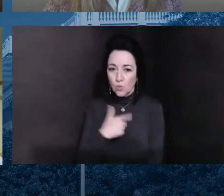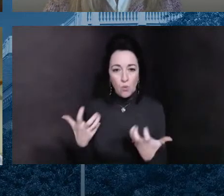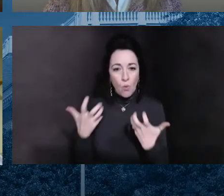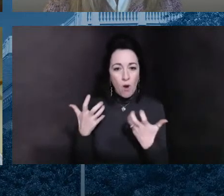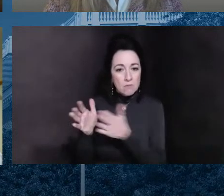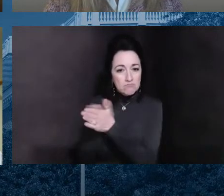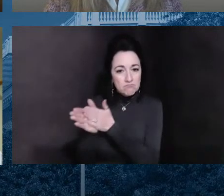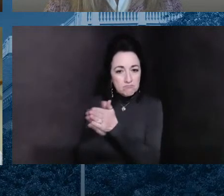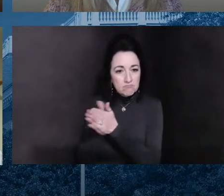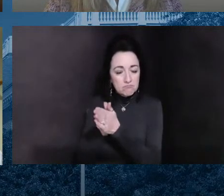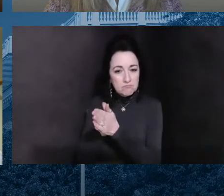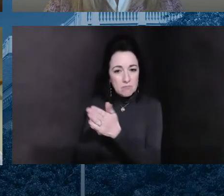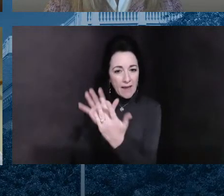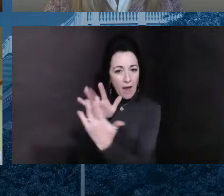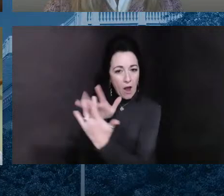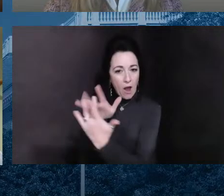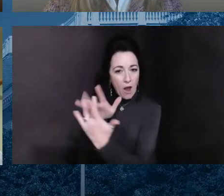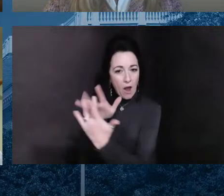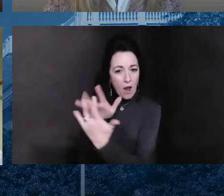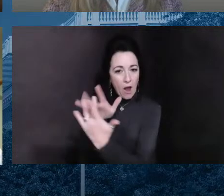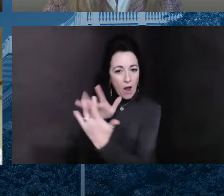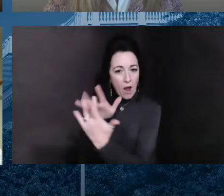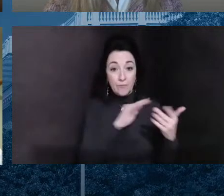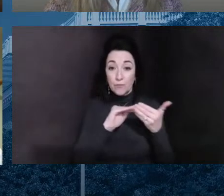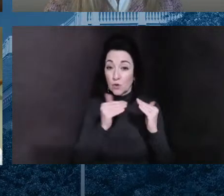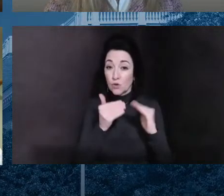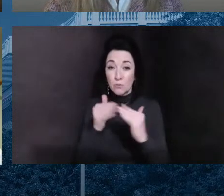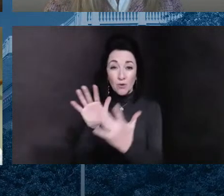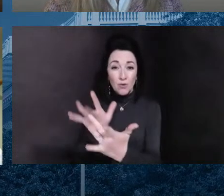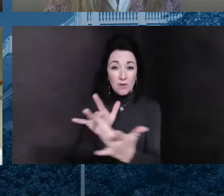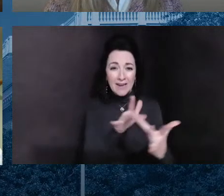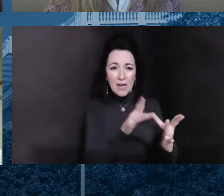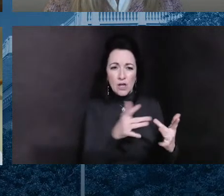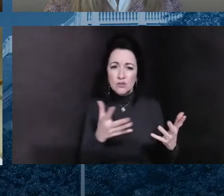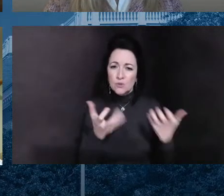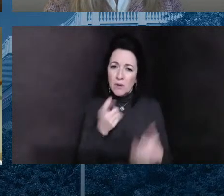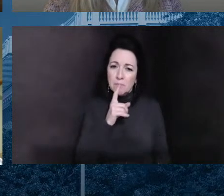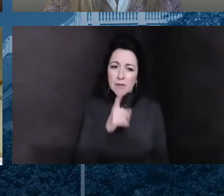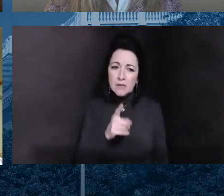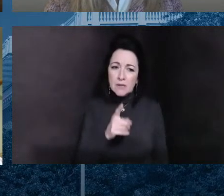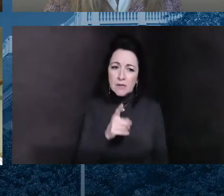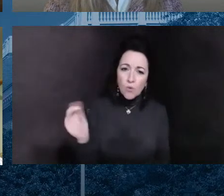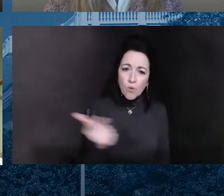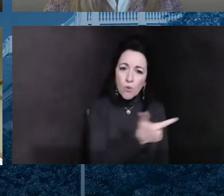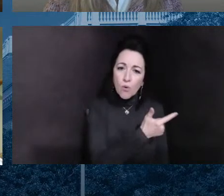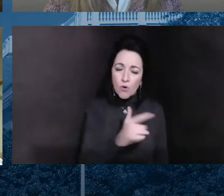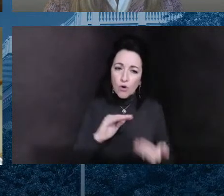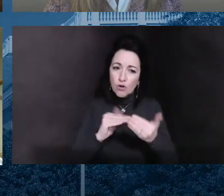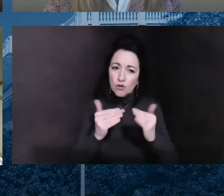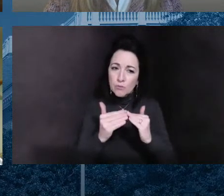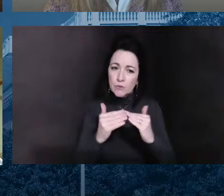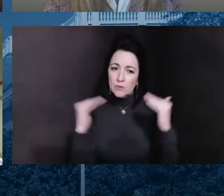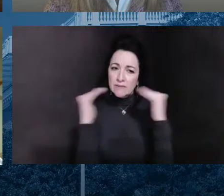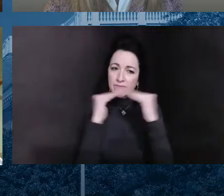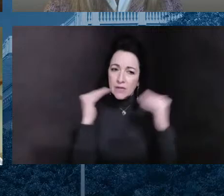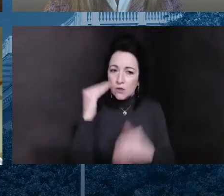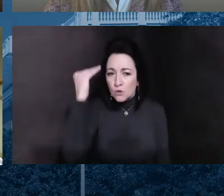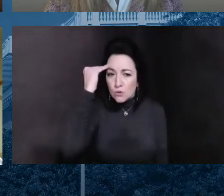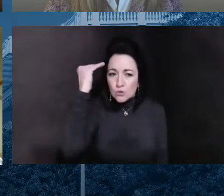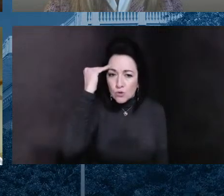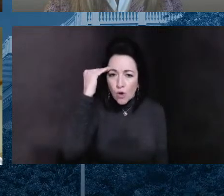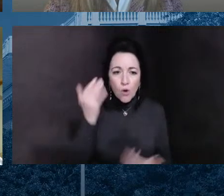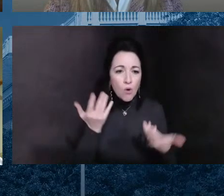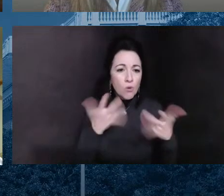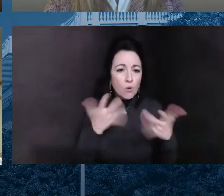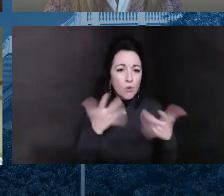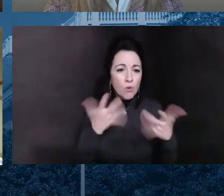do. I mentioned that community outreach. We need to have an equitable distribution of this public good, life-saving vaccine.